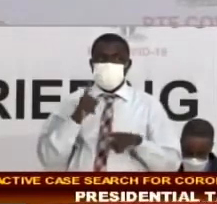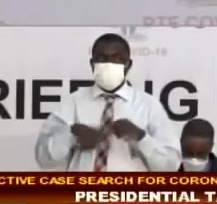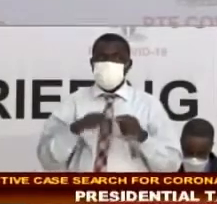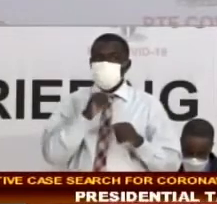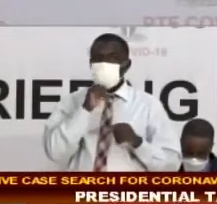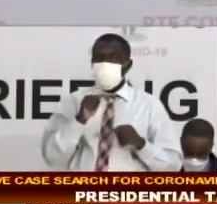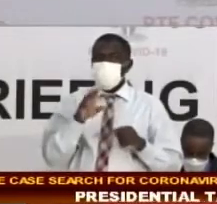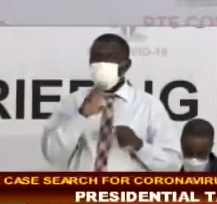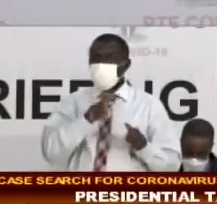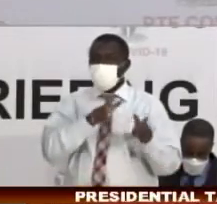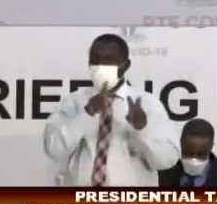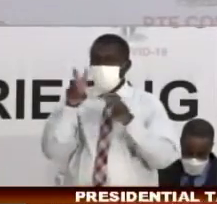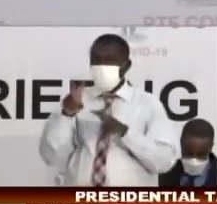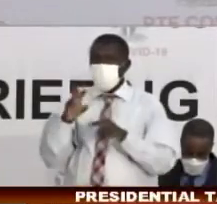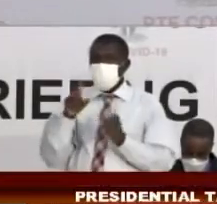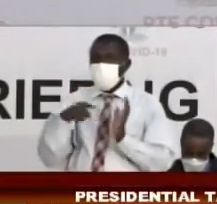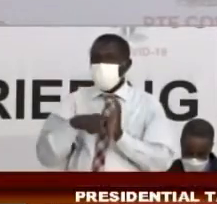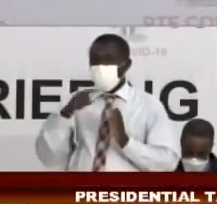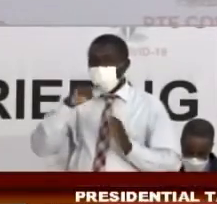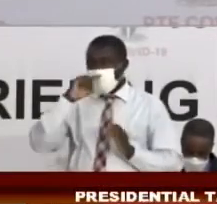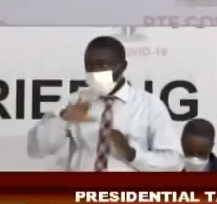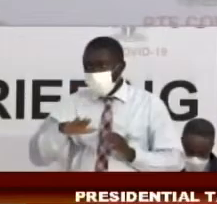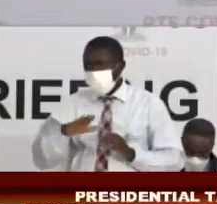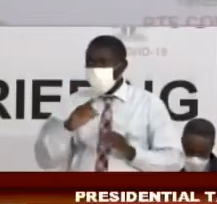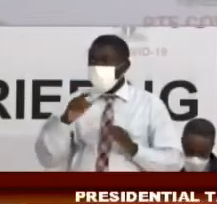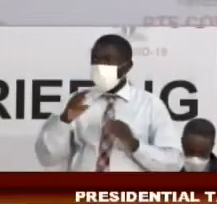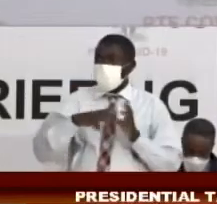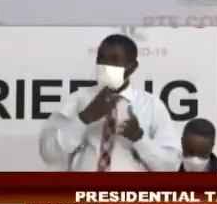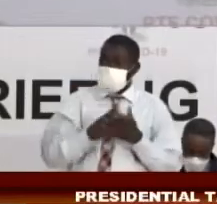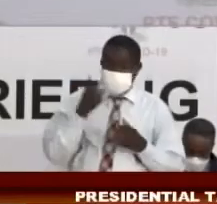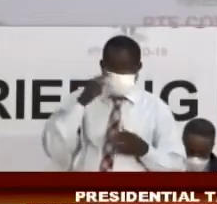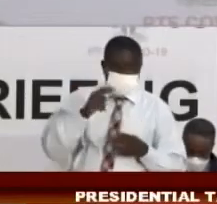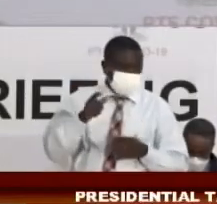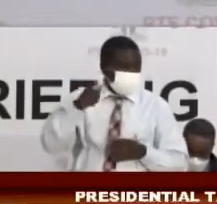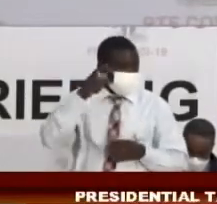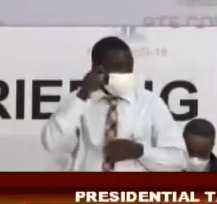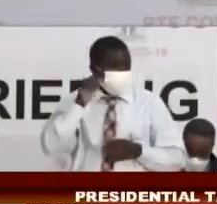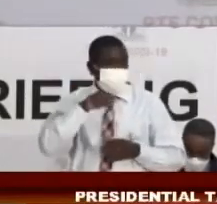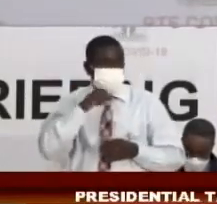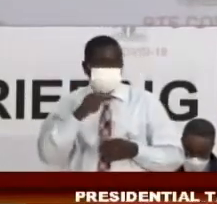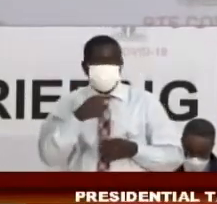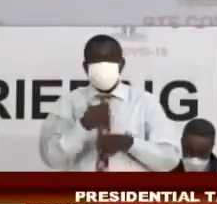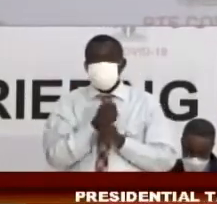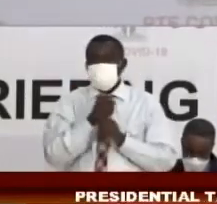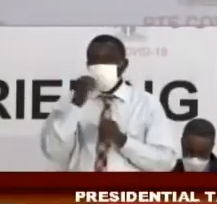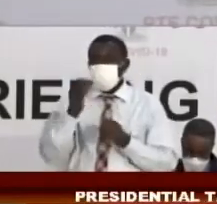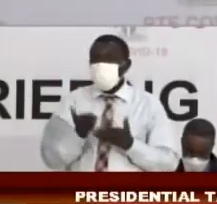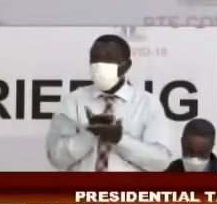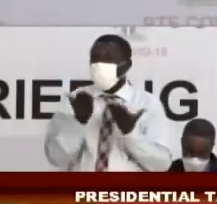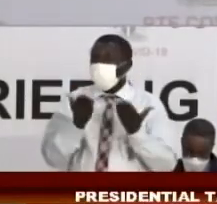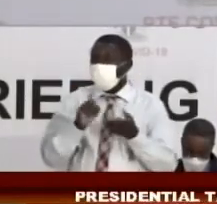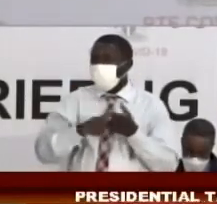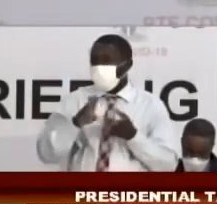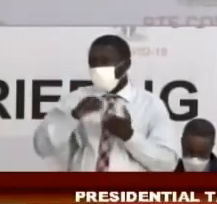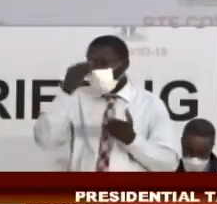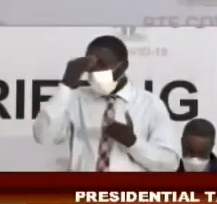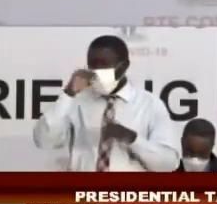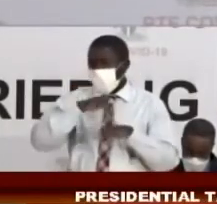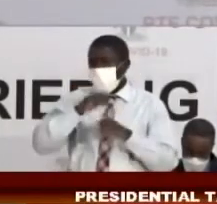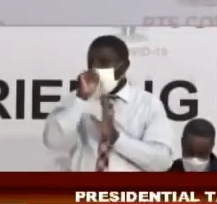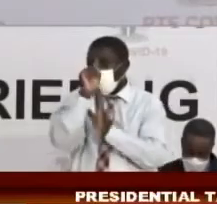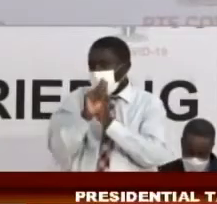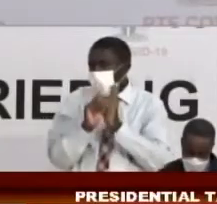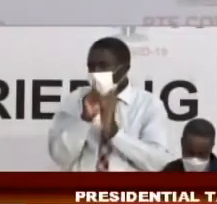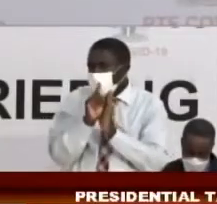your child whether he's attentive or not. Kindly make them available to learn at the hours, because they are